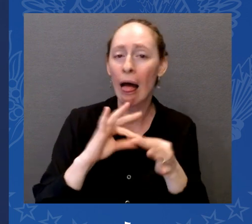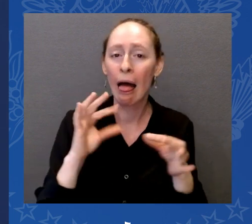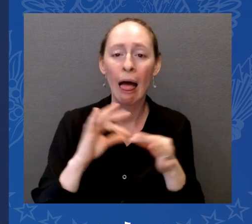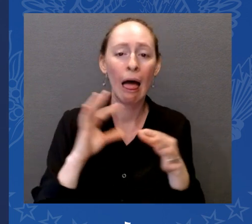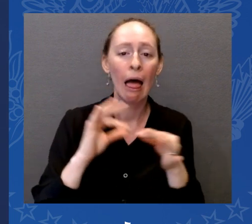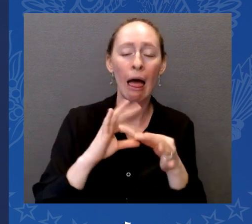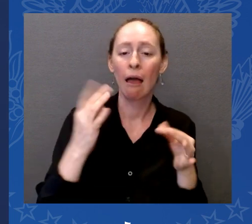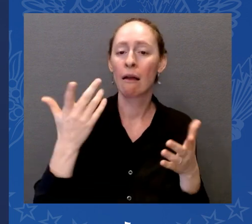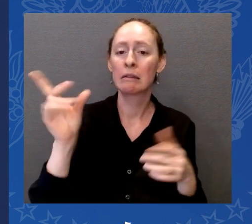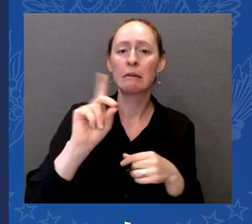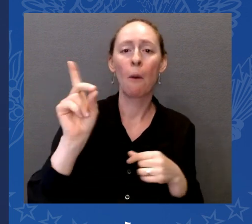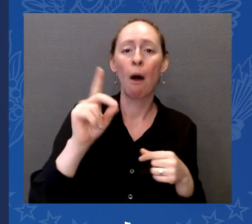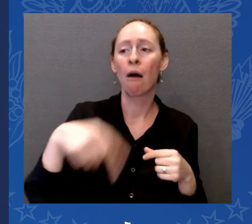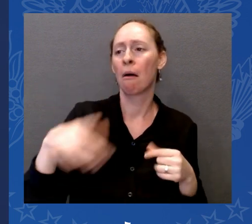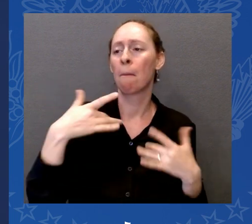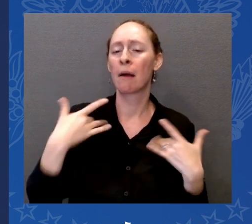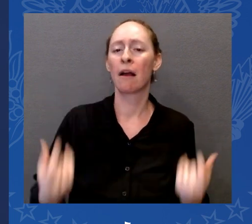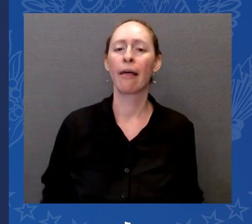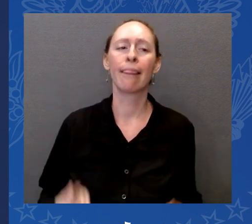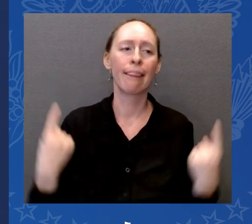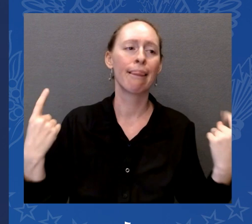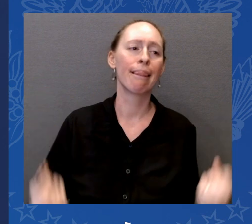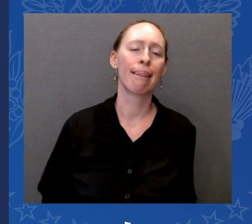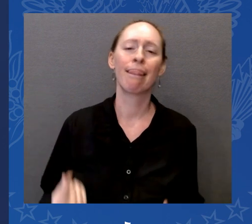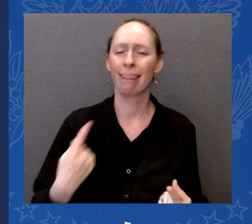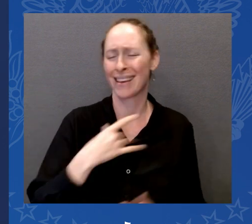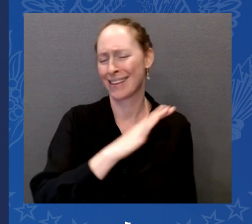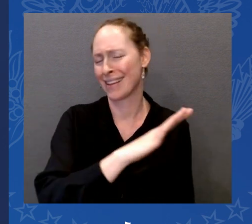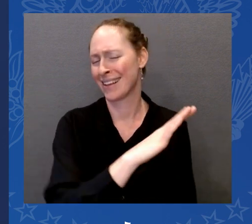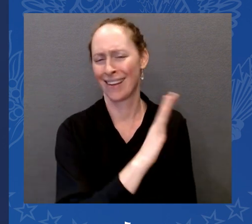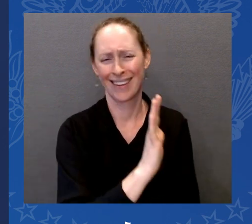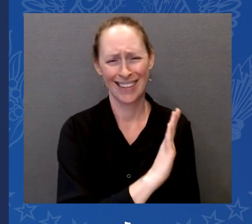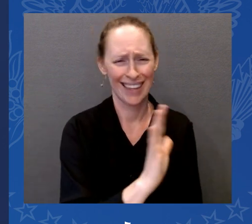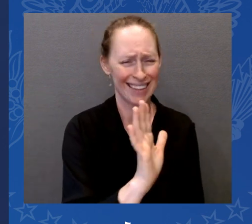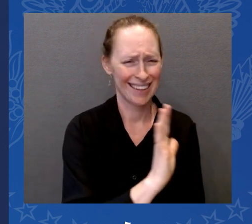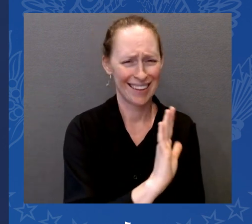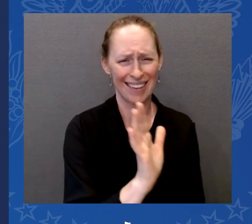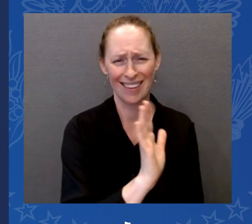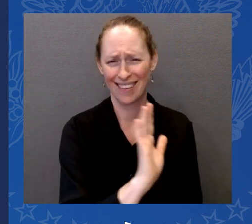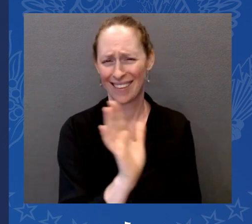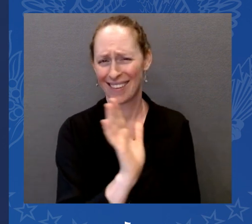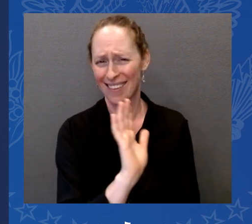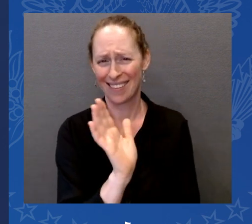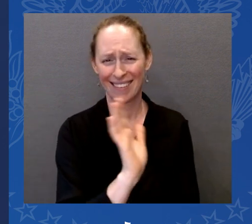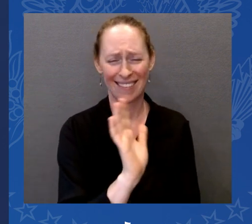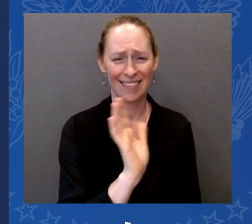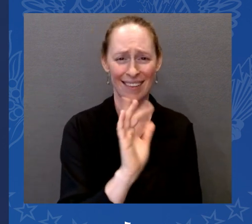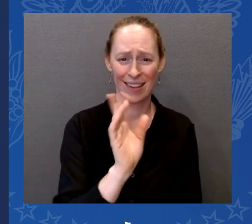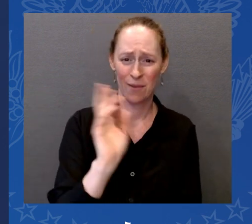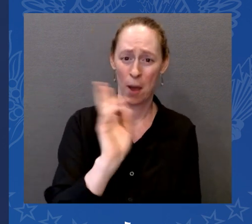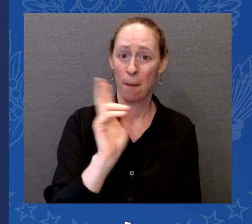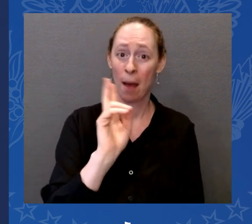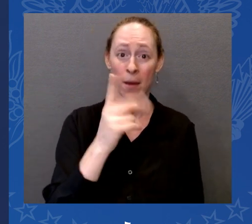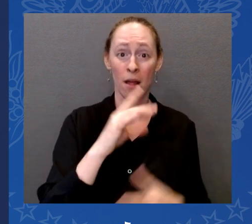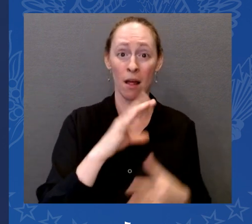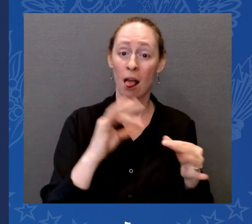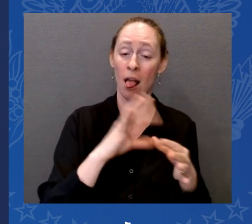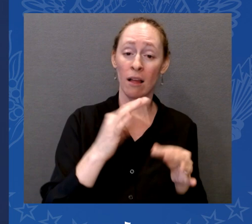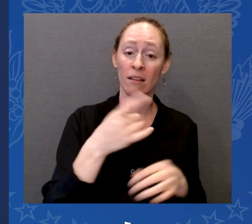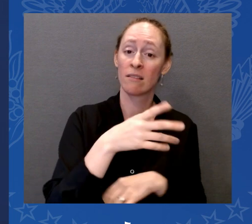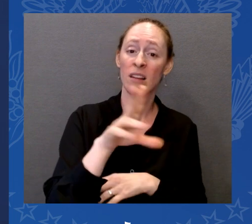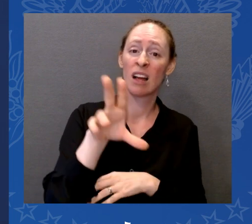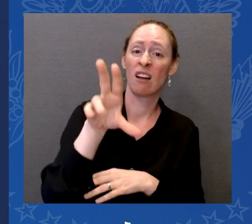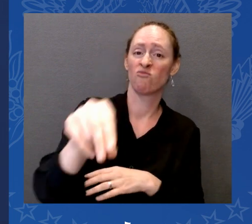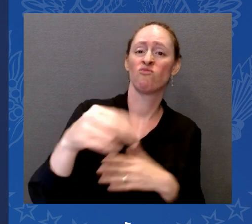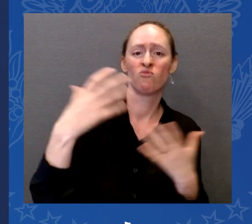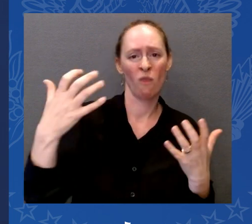that my Republicans voted against when they opposed the Inflation Reduction Act. This year, the deficit